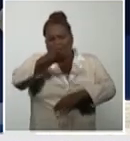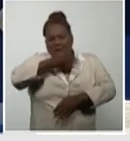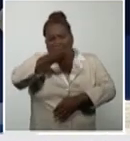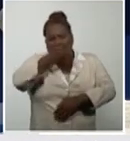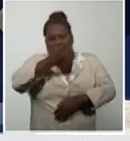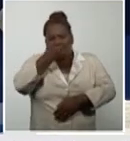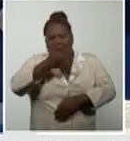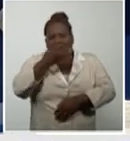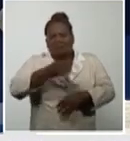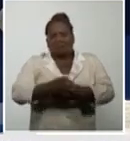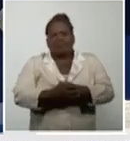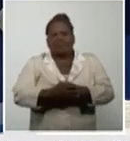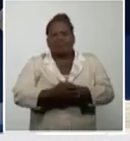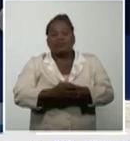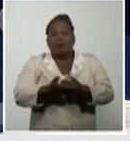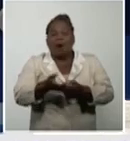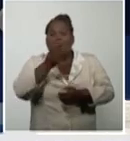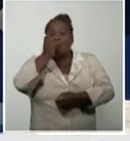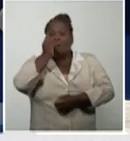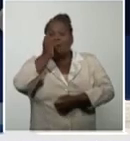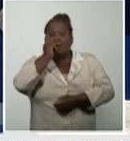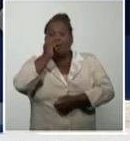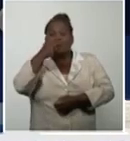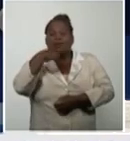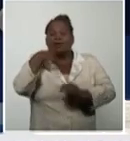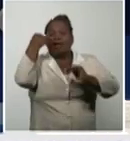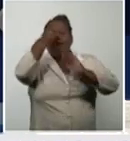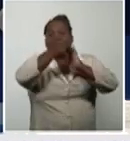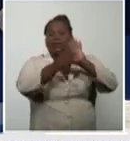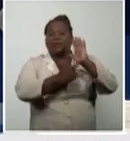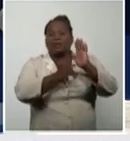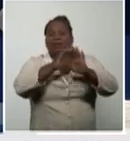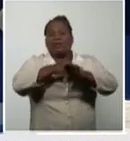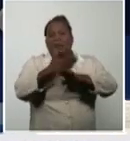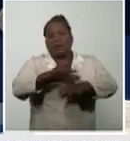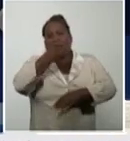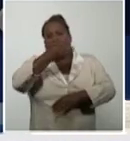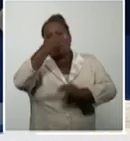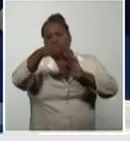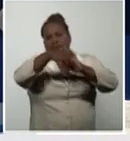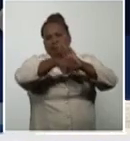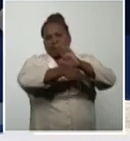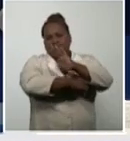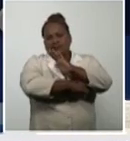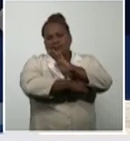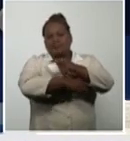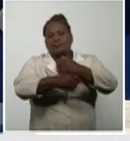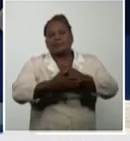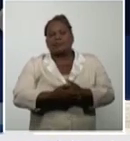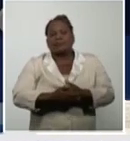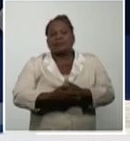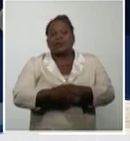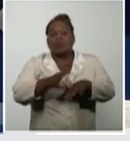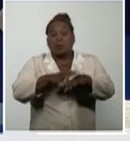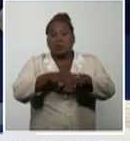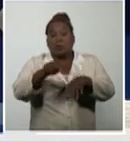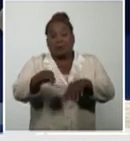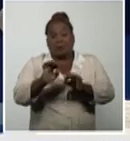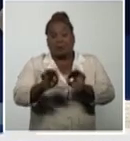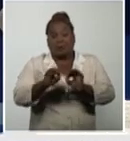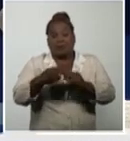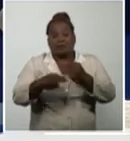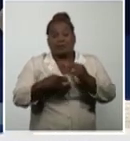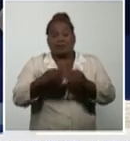in the female sex. And we will even explain why the male sex has some